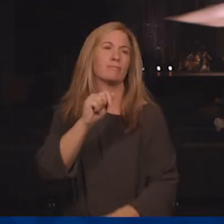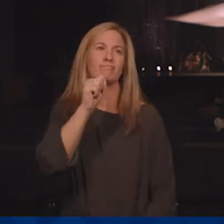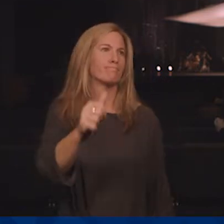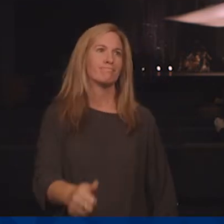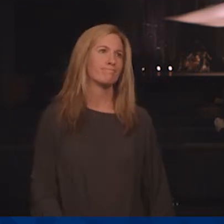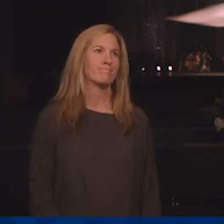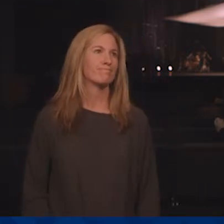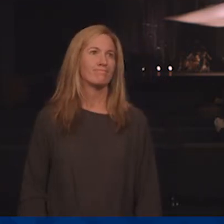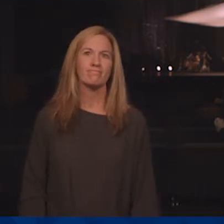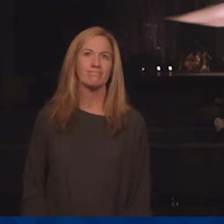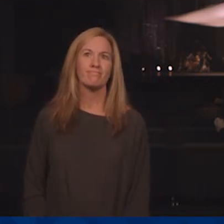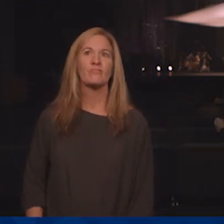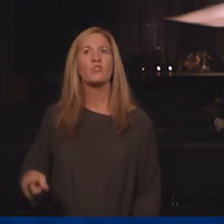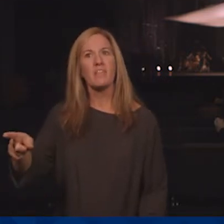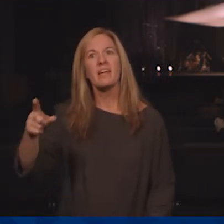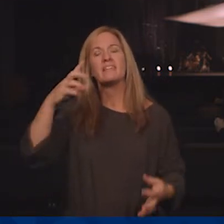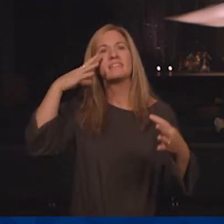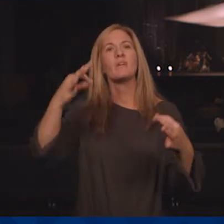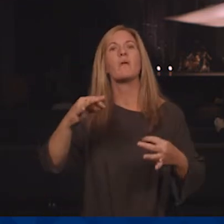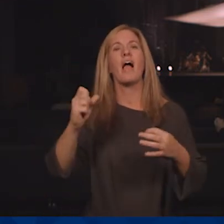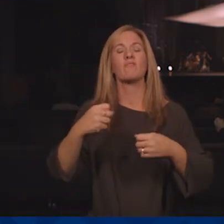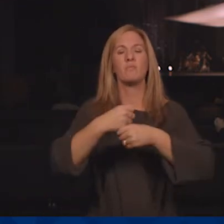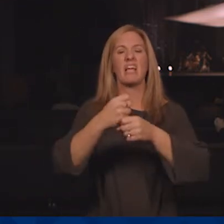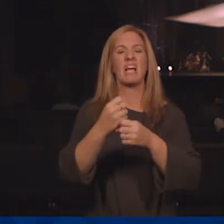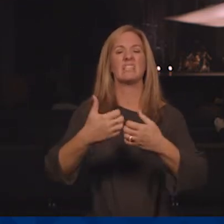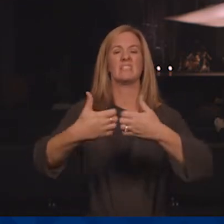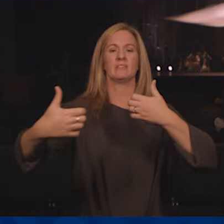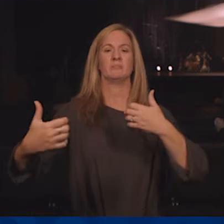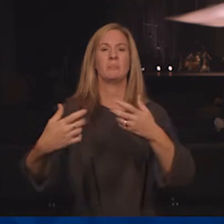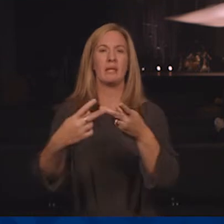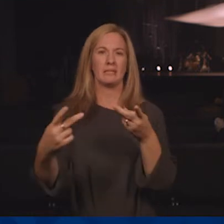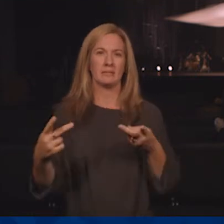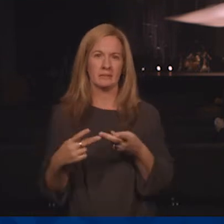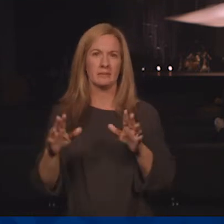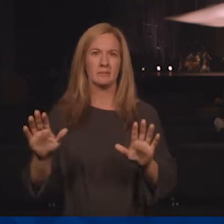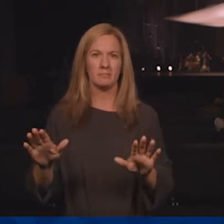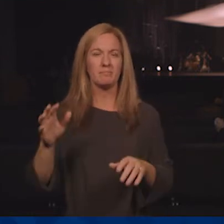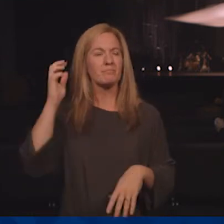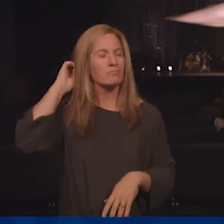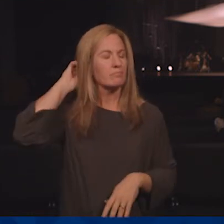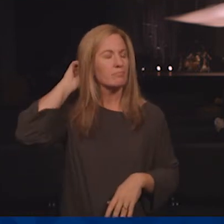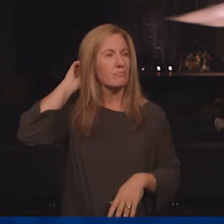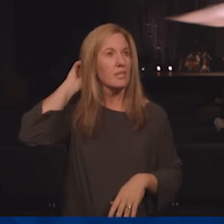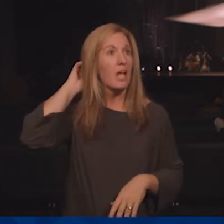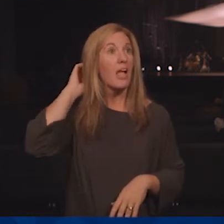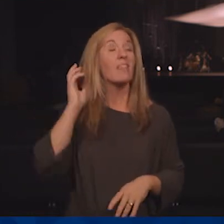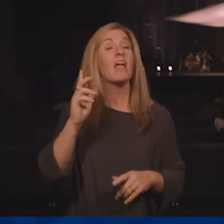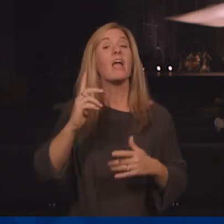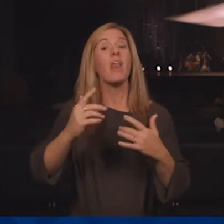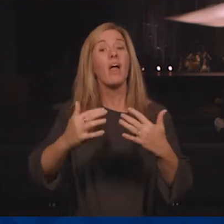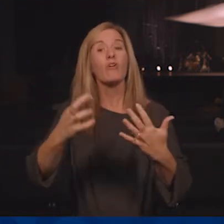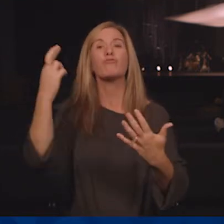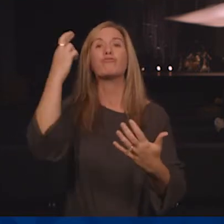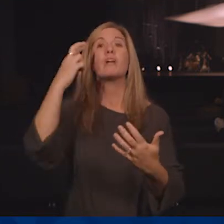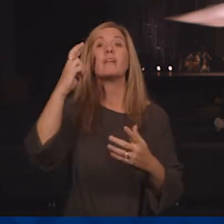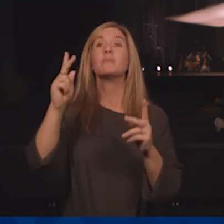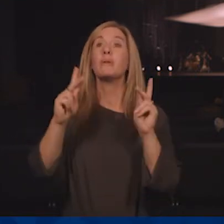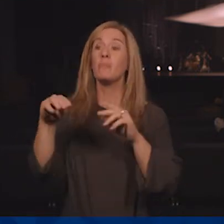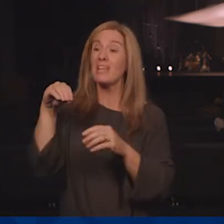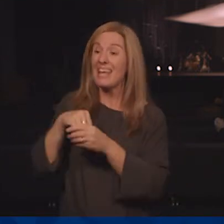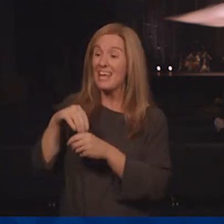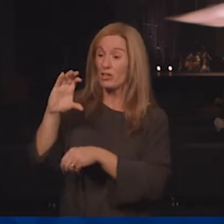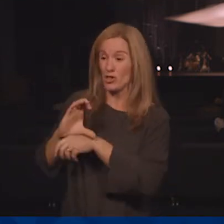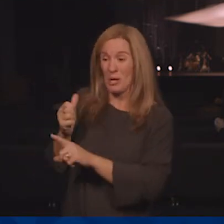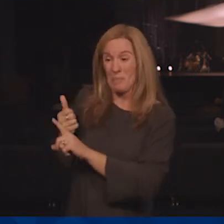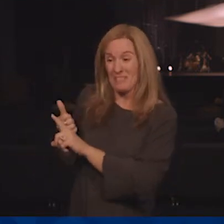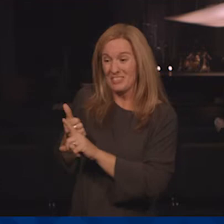create a different kind of space, and they also realized this, a lot of Christians in the church are asking these kinds of questions.